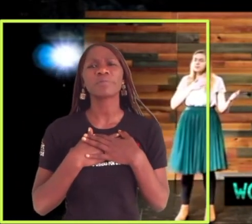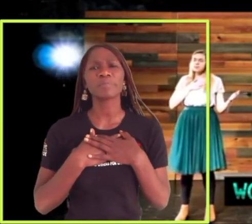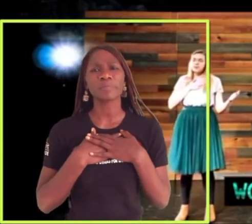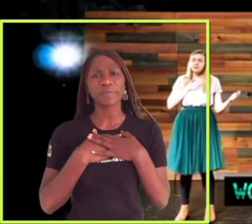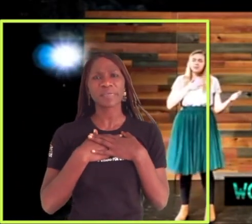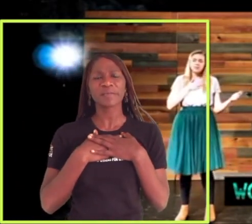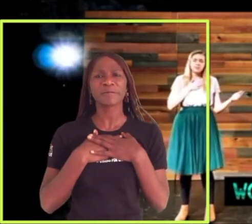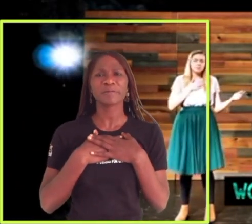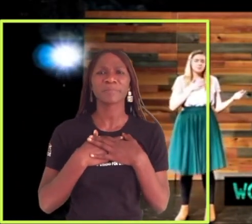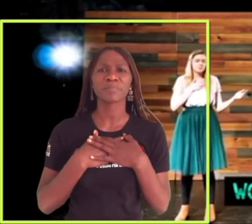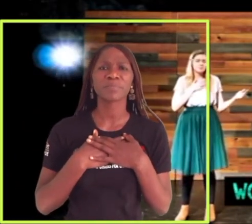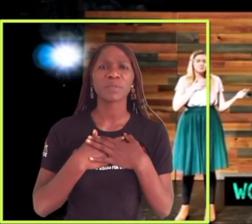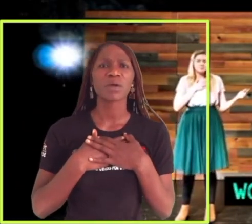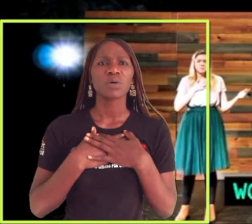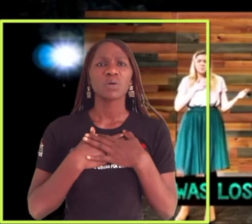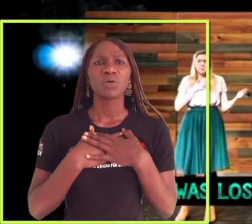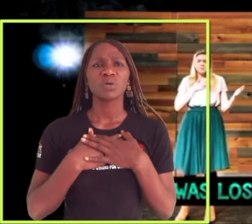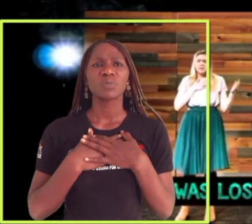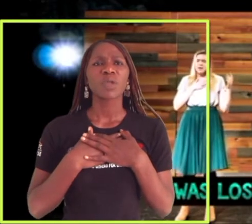welcome me?